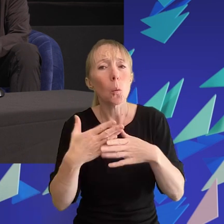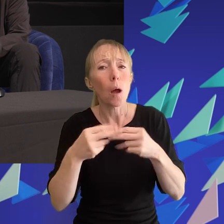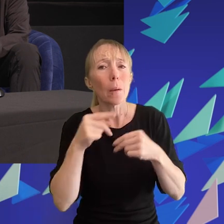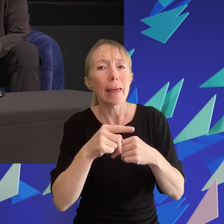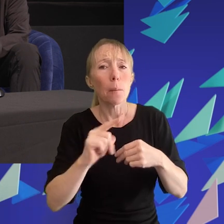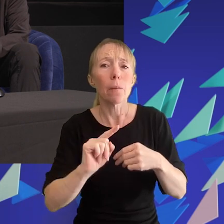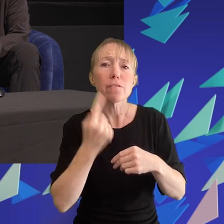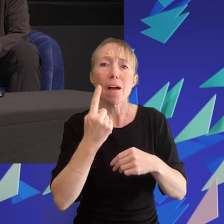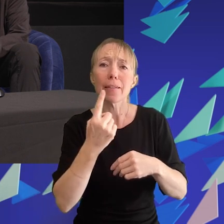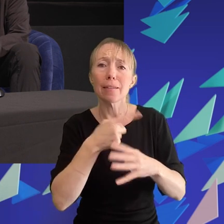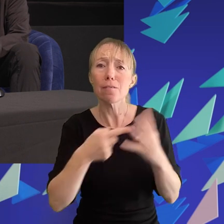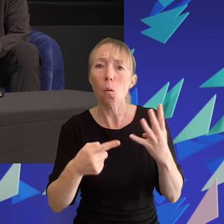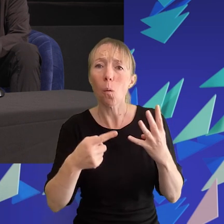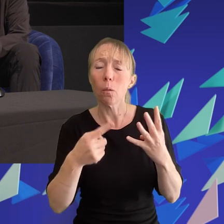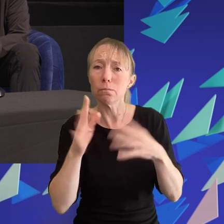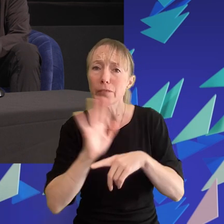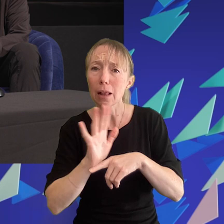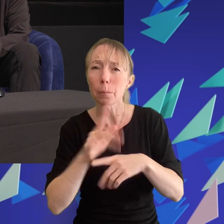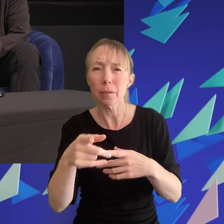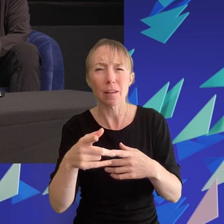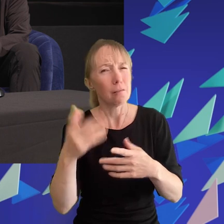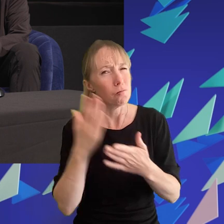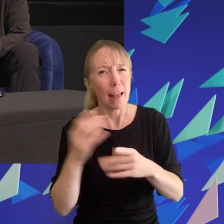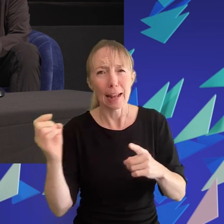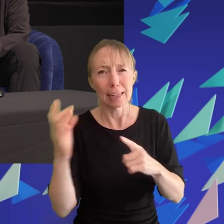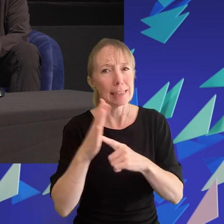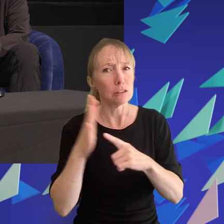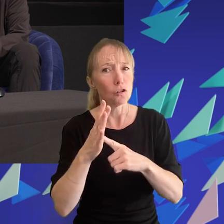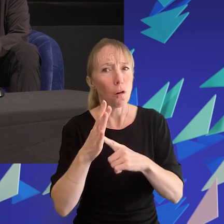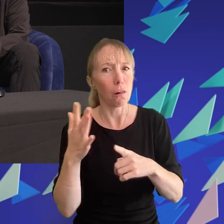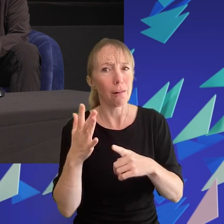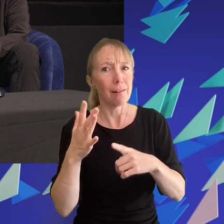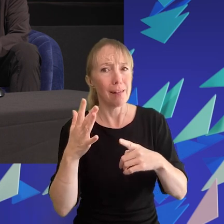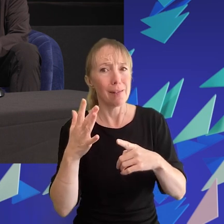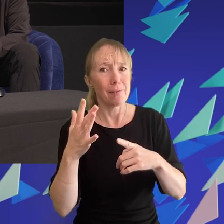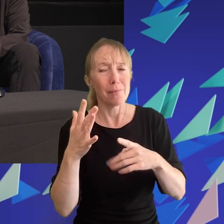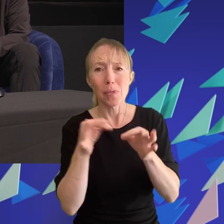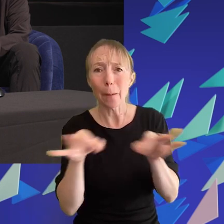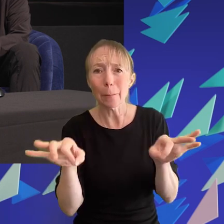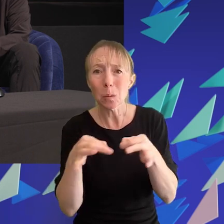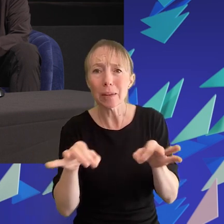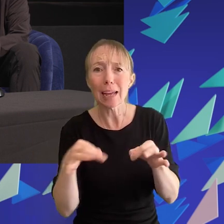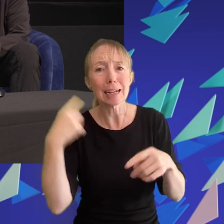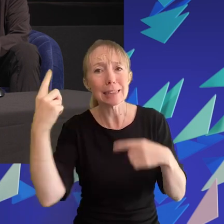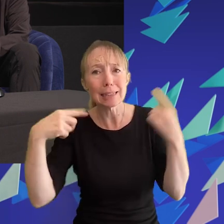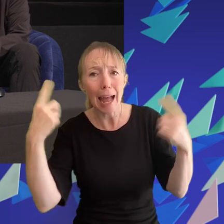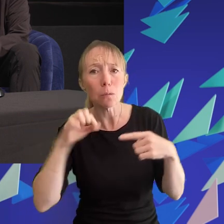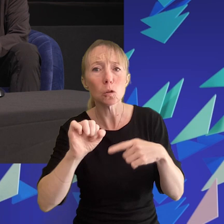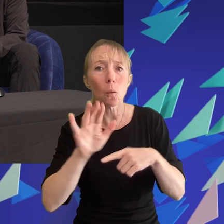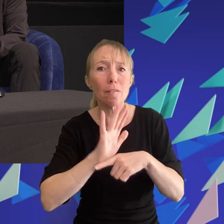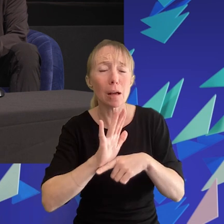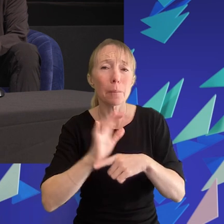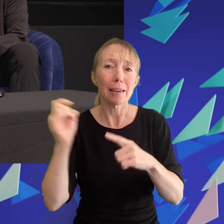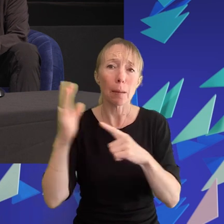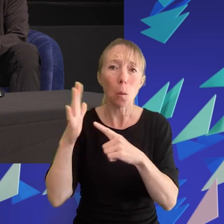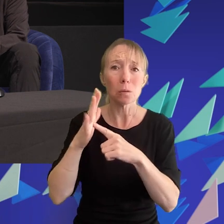it's essential for anyone who's seen Bardo, you'll know this, that the sound in your films is as important as the image.